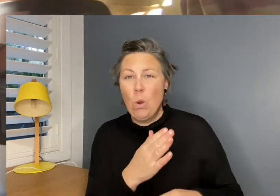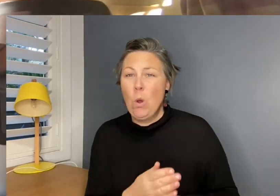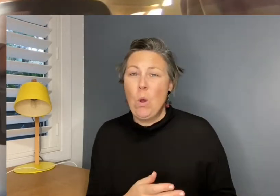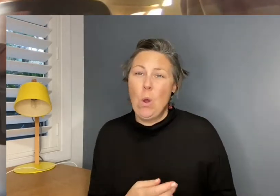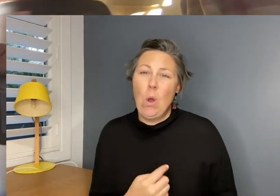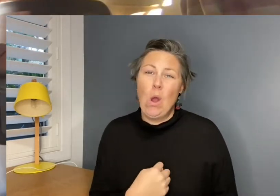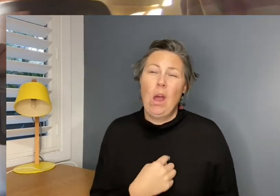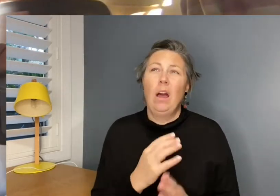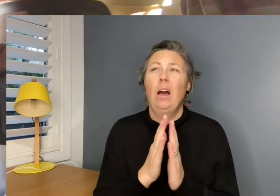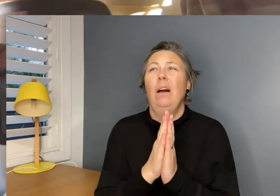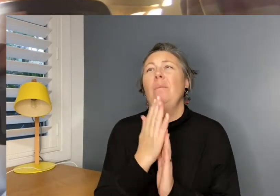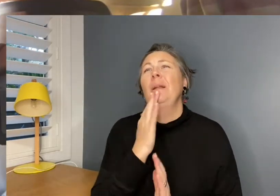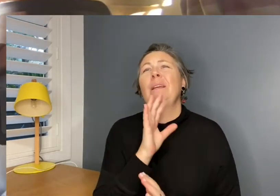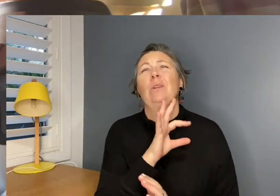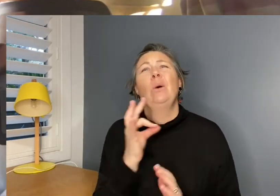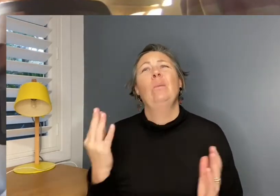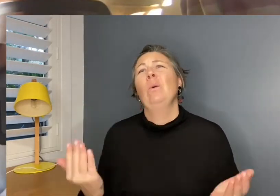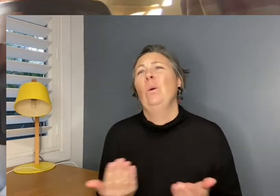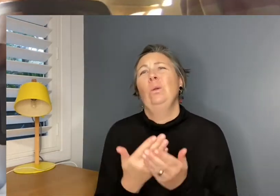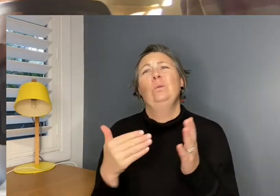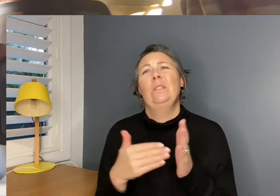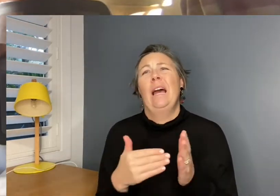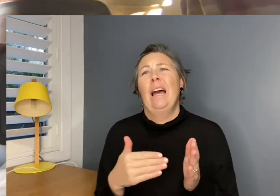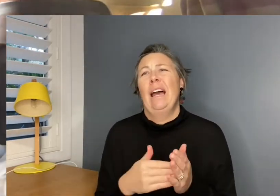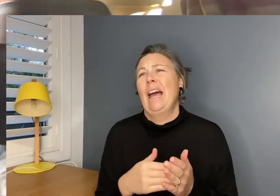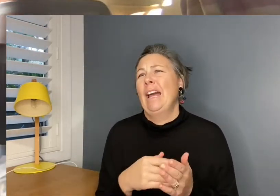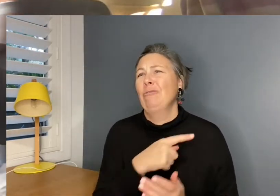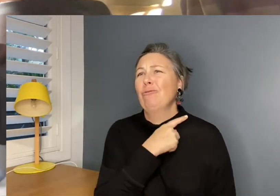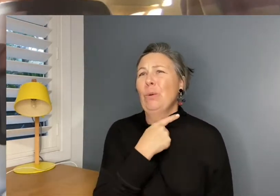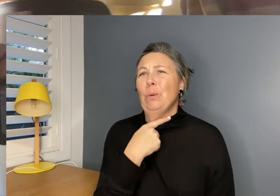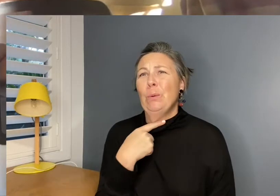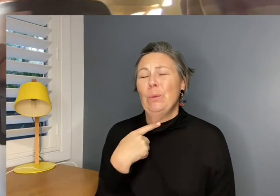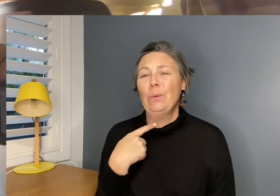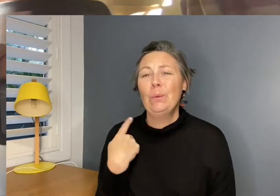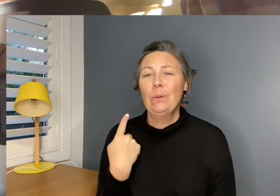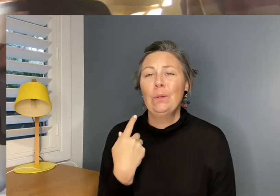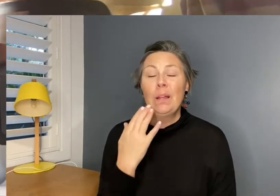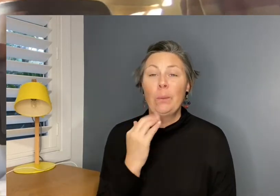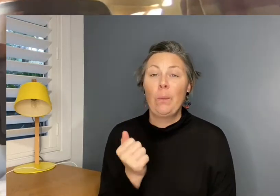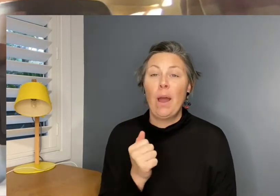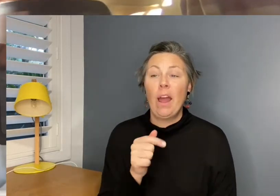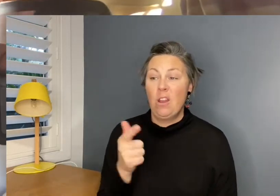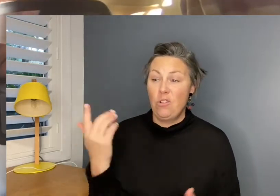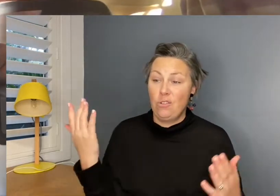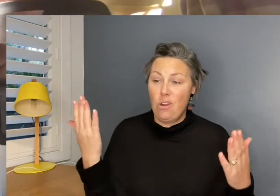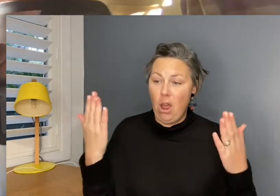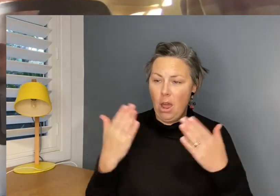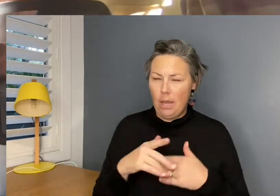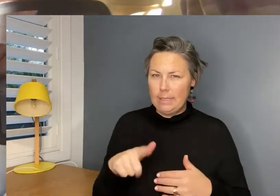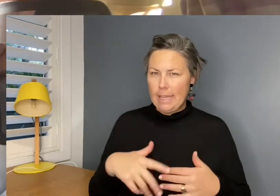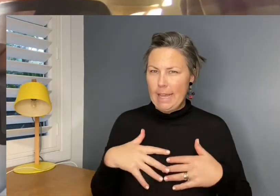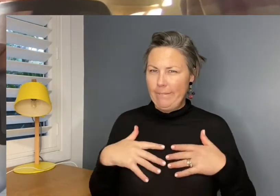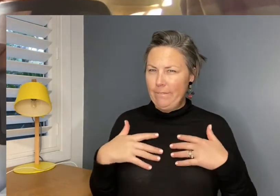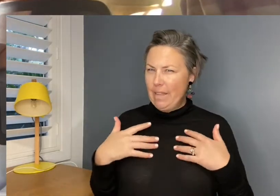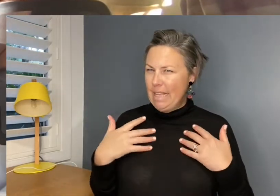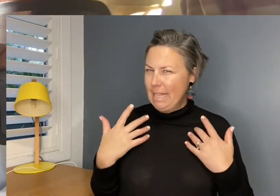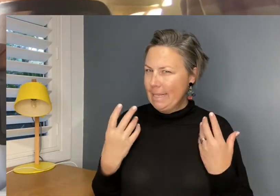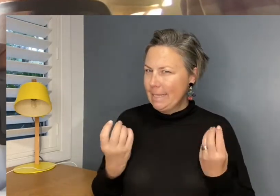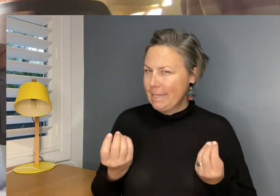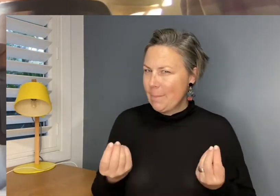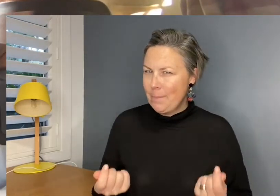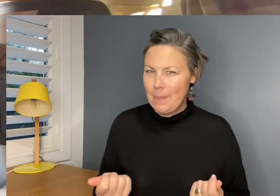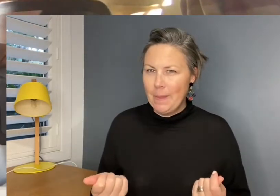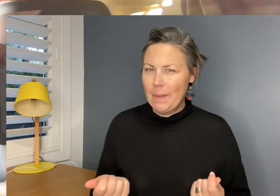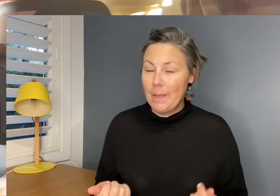honestly was like, it can't be today. Like, it's just would just be cruel if it was today. So anyway, it was that night that I got these